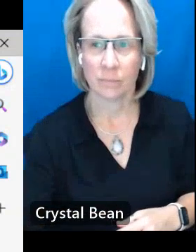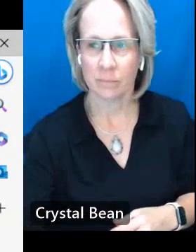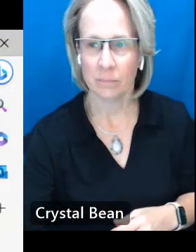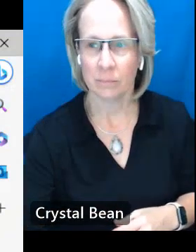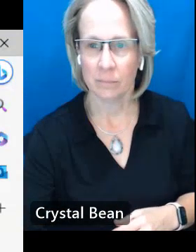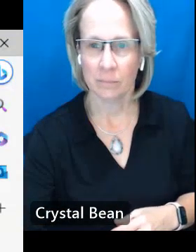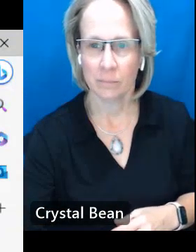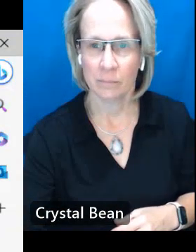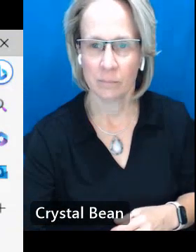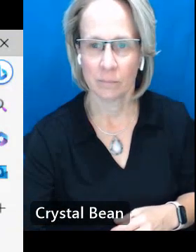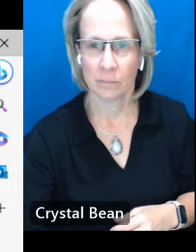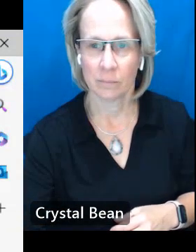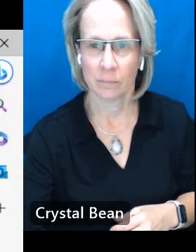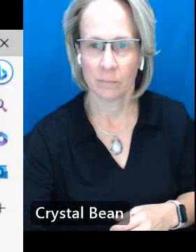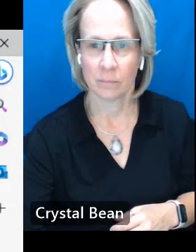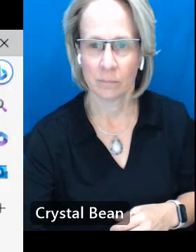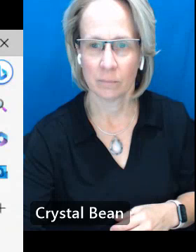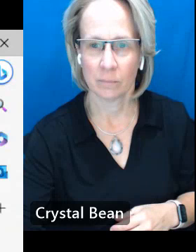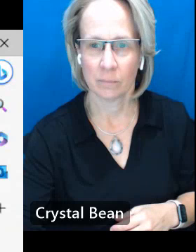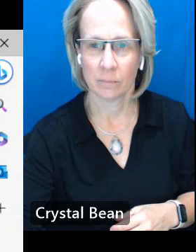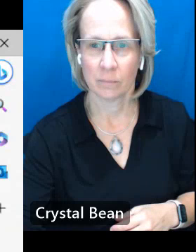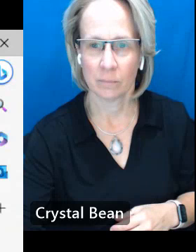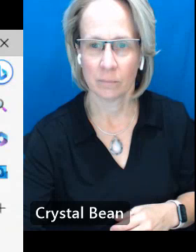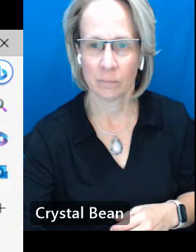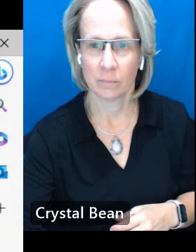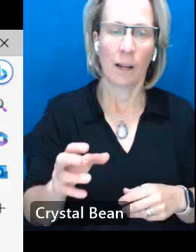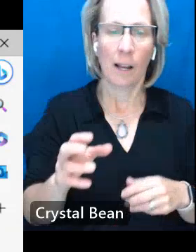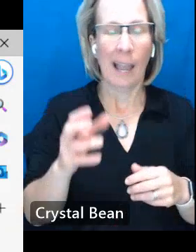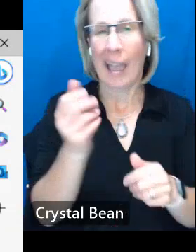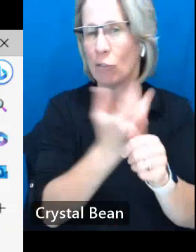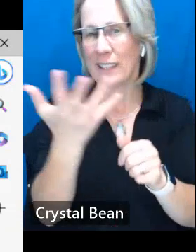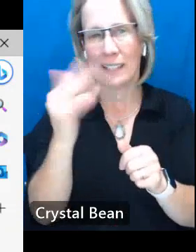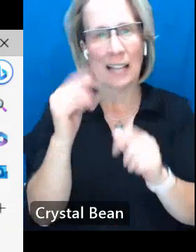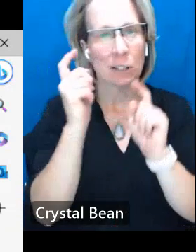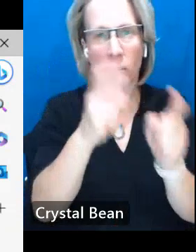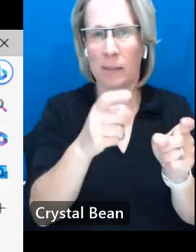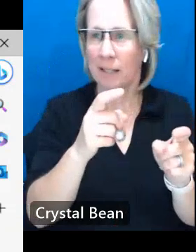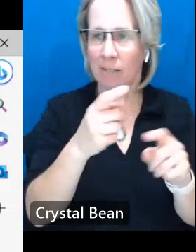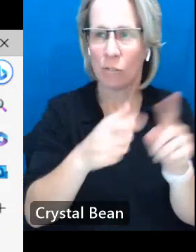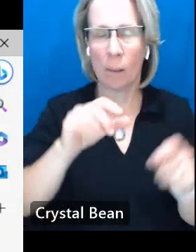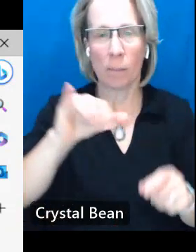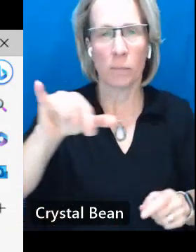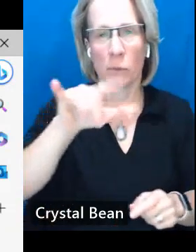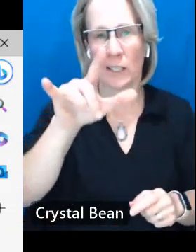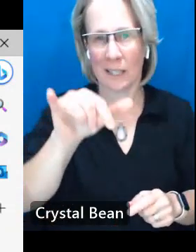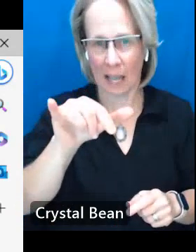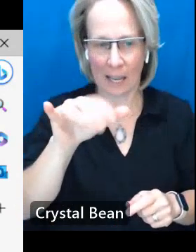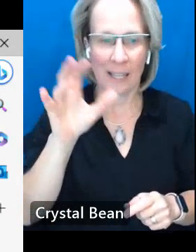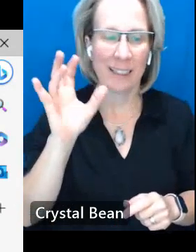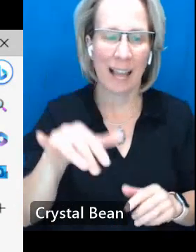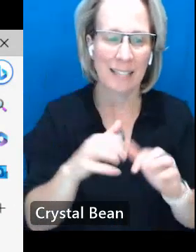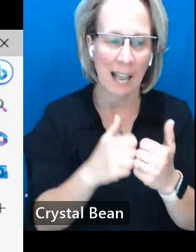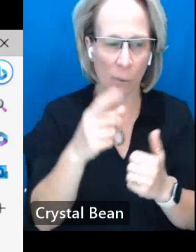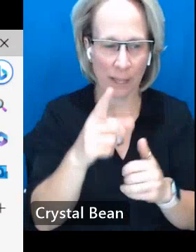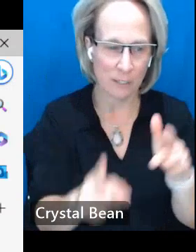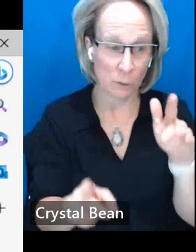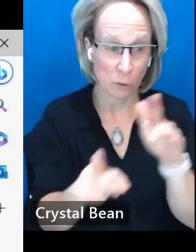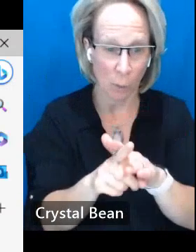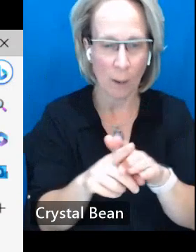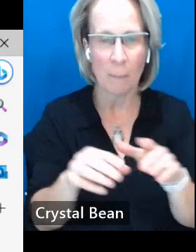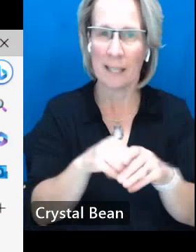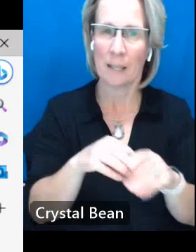been submitted in July from all the different agencies, this is what they look like when they show up in my queue for approval.